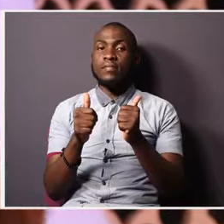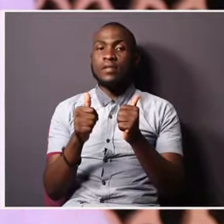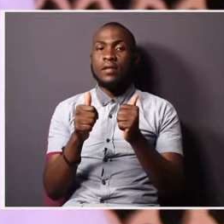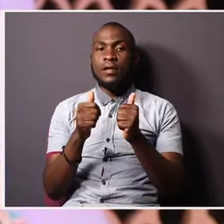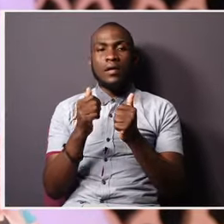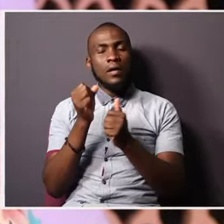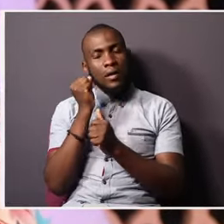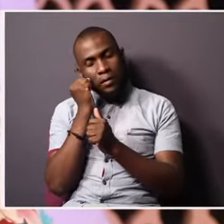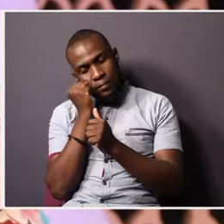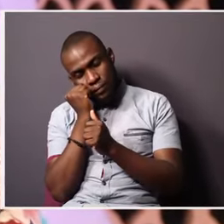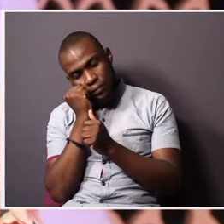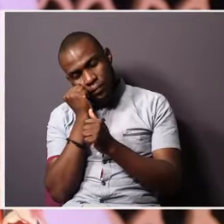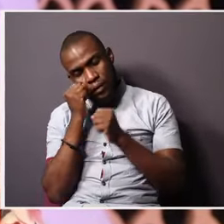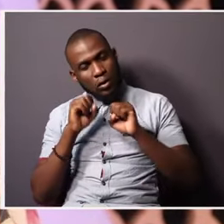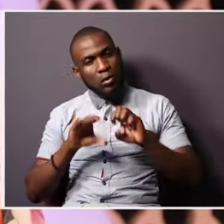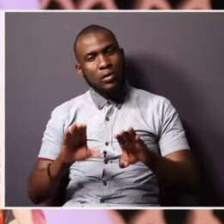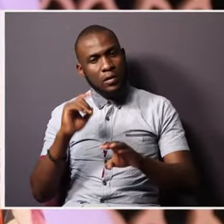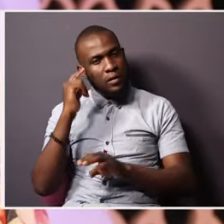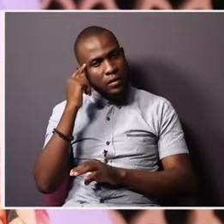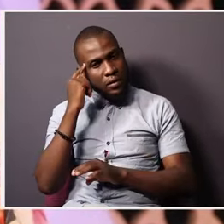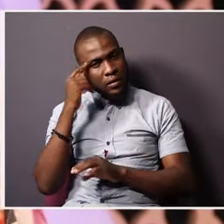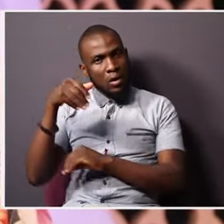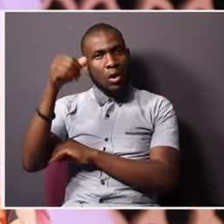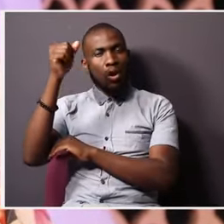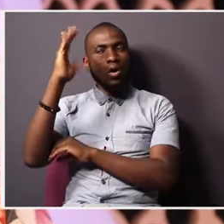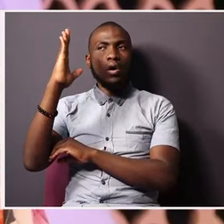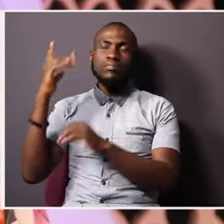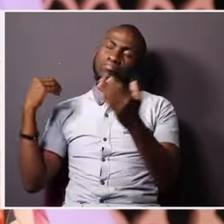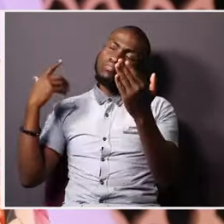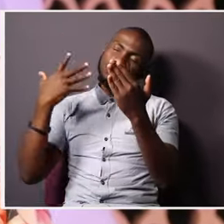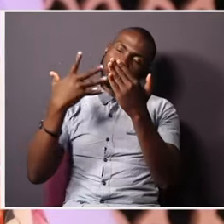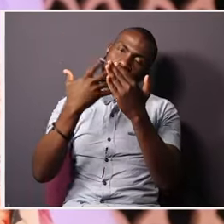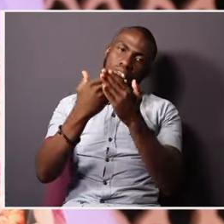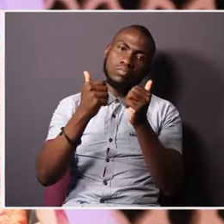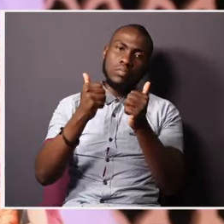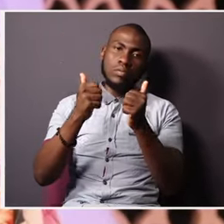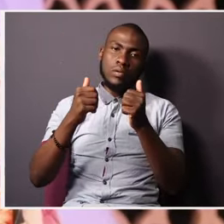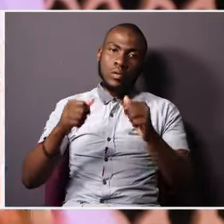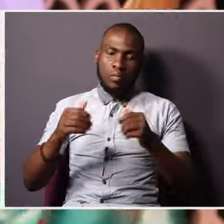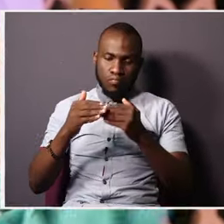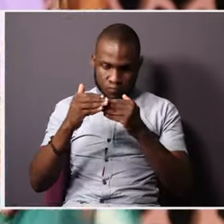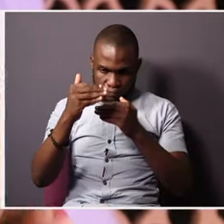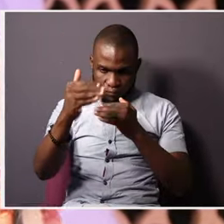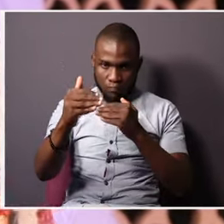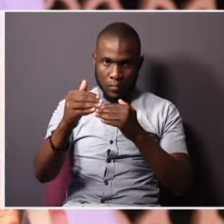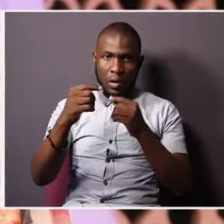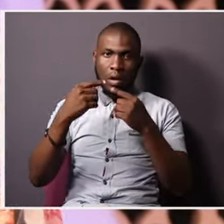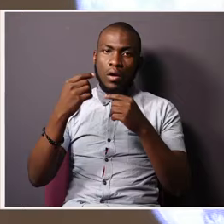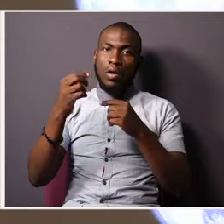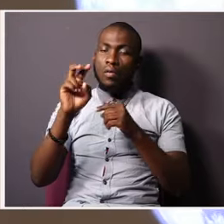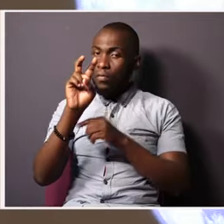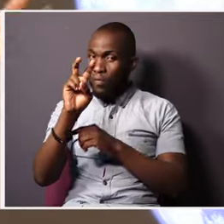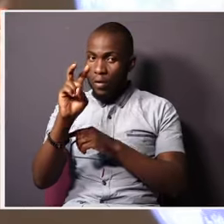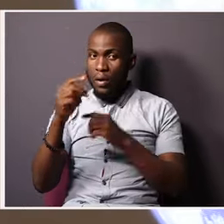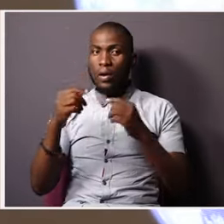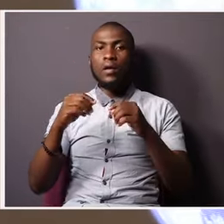sad losses. I know. Just thinking about it, and God has brought us to this moment. Indeed. We're going to live forward, but Amen. It's good to look back. Back, yes.